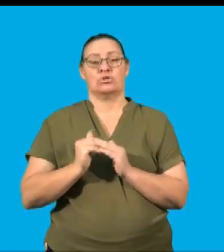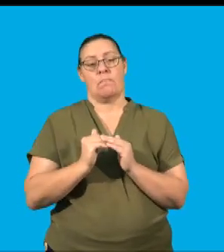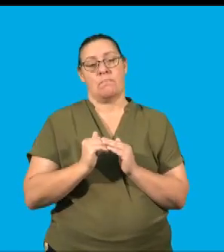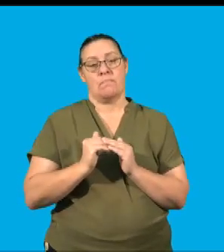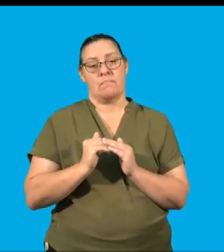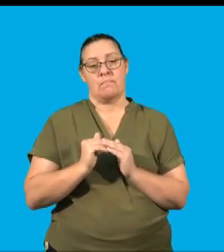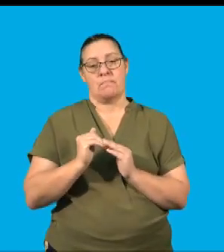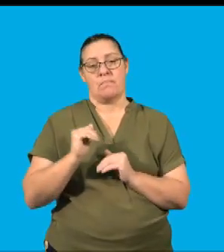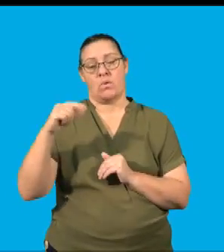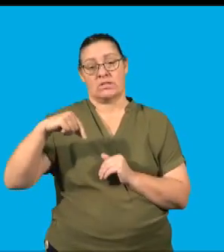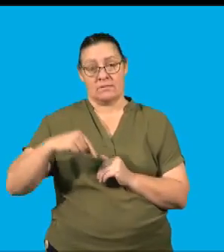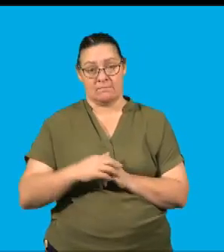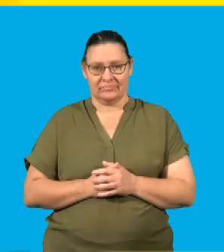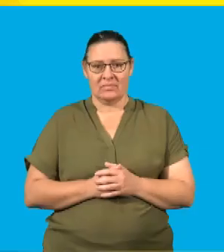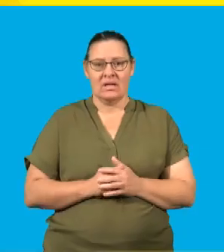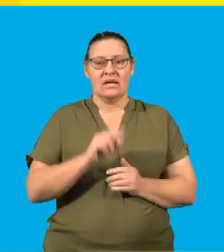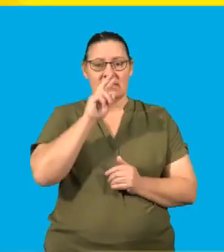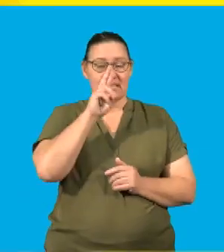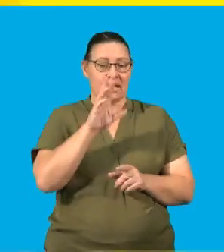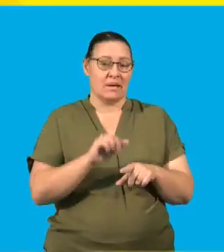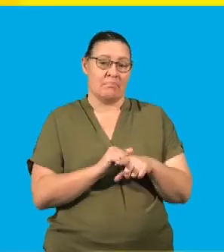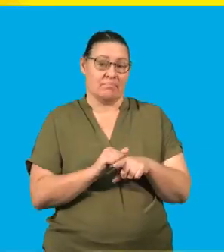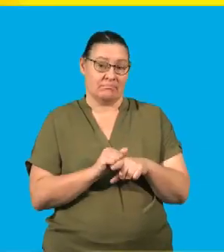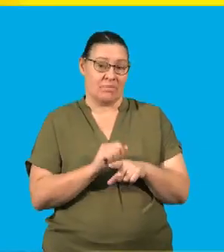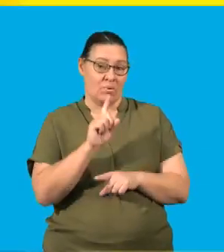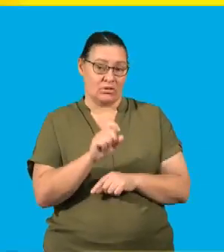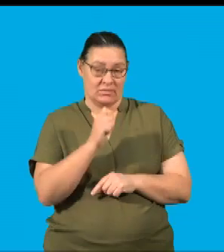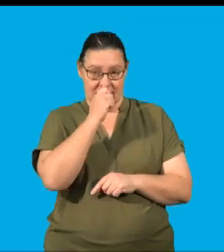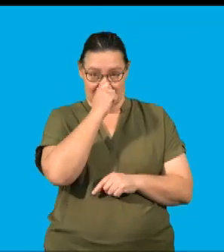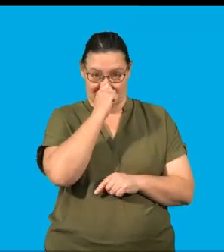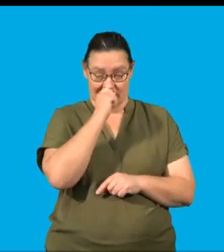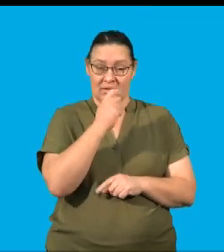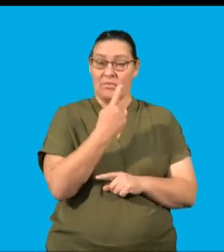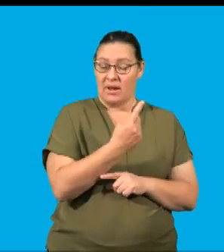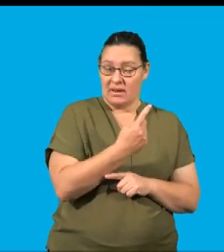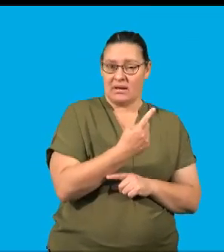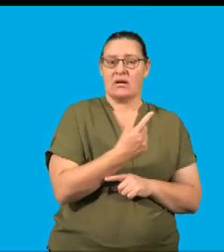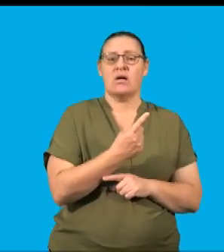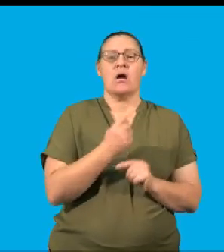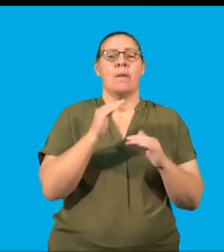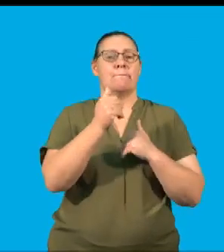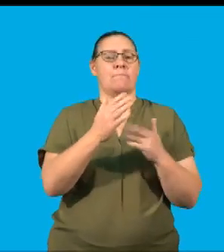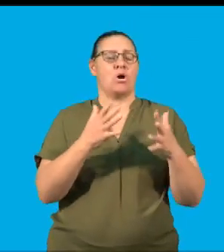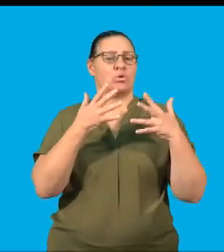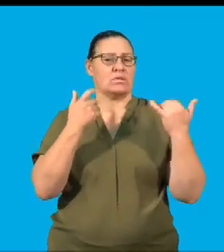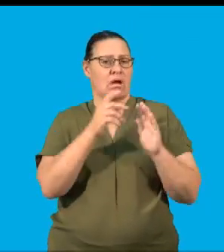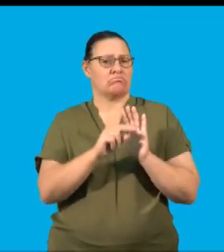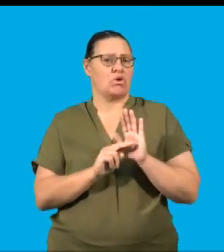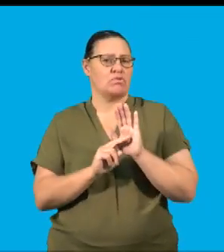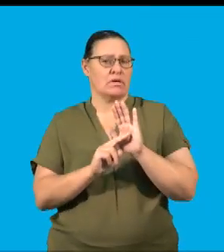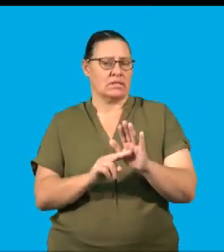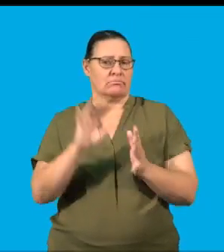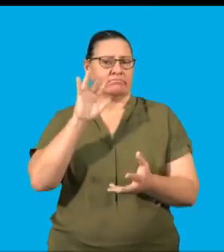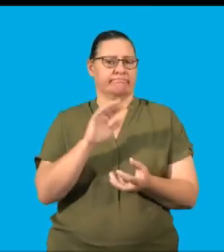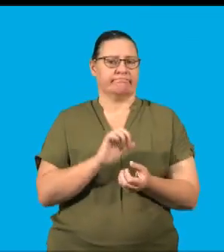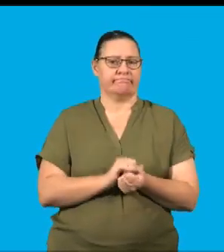the top quartile. Let us look at the following practice questions. 1. The following box and whisker